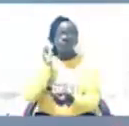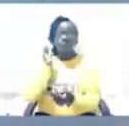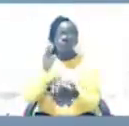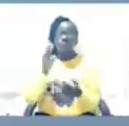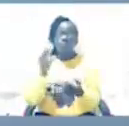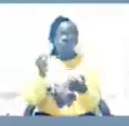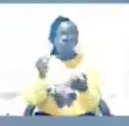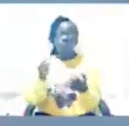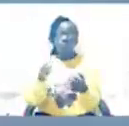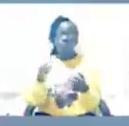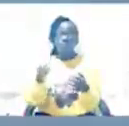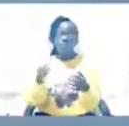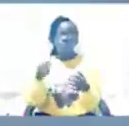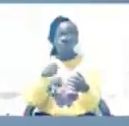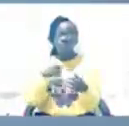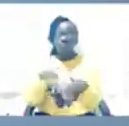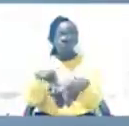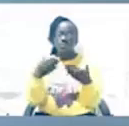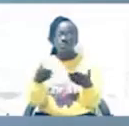to happen